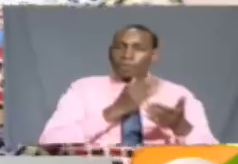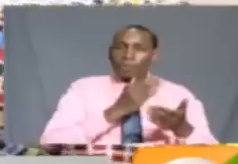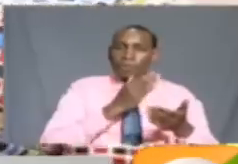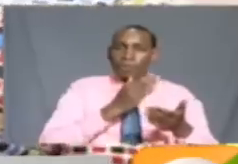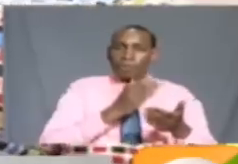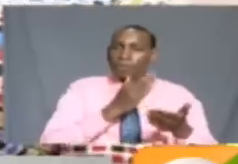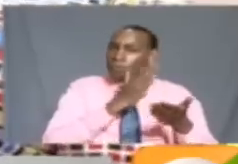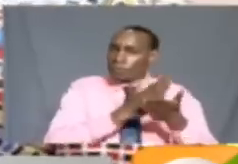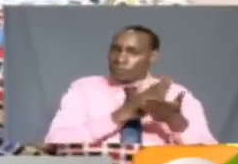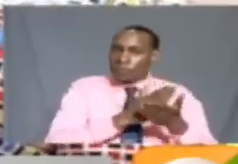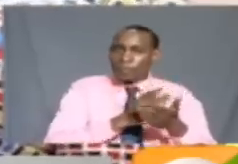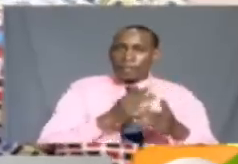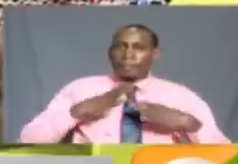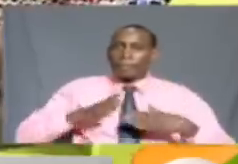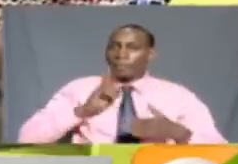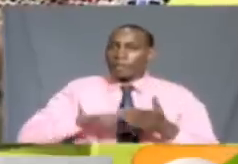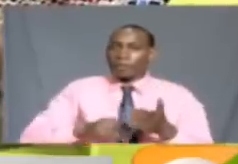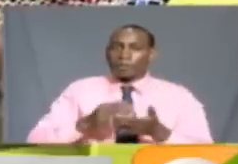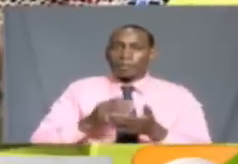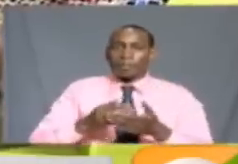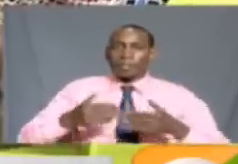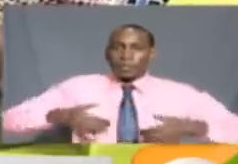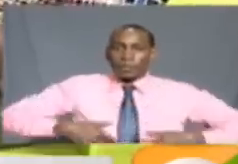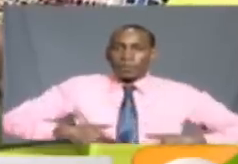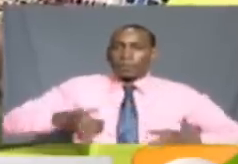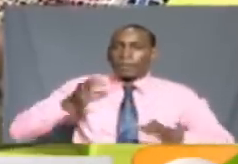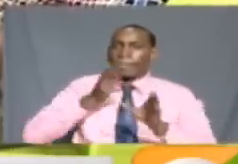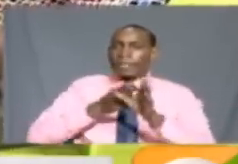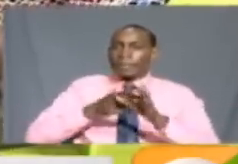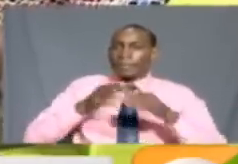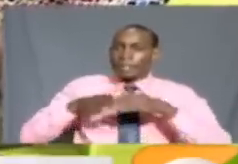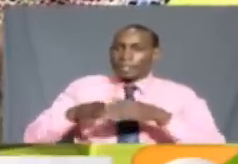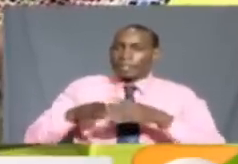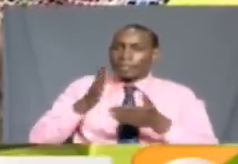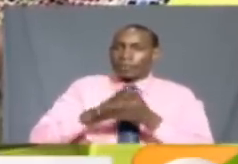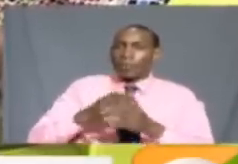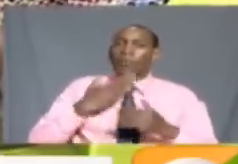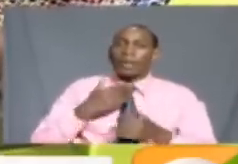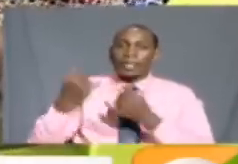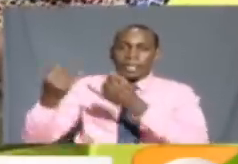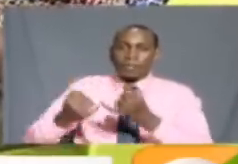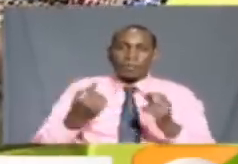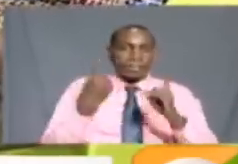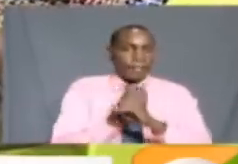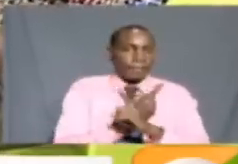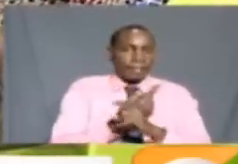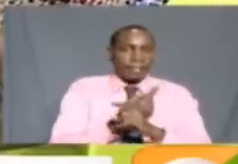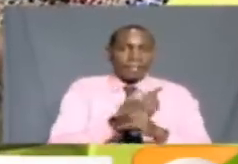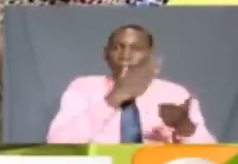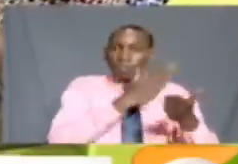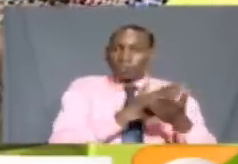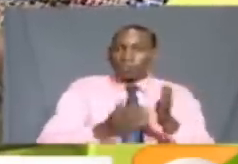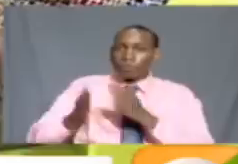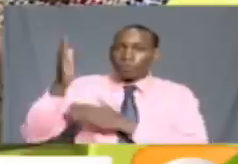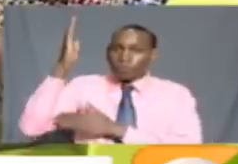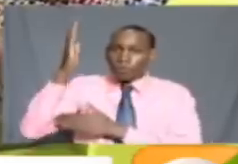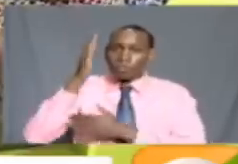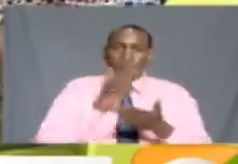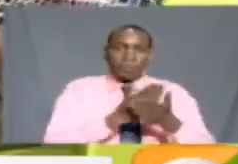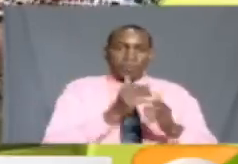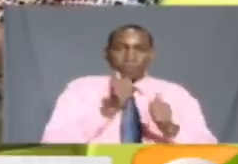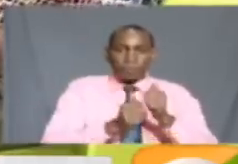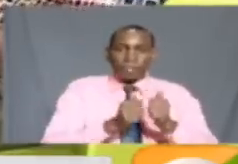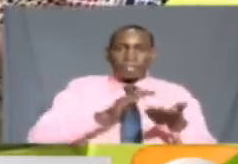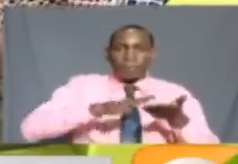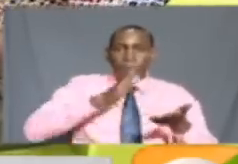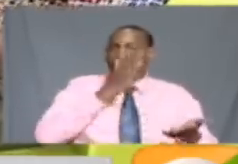the reality is that the youth are engaging in sex. That's the reality. I want to introduce there's another reality. There's a God reality. And the God reality, which is more